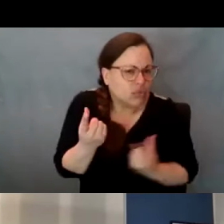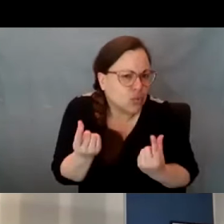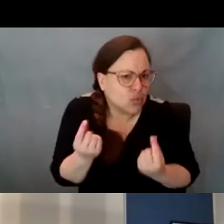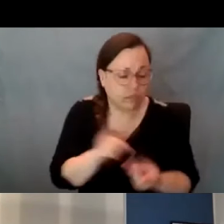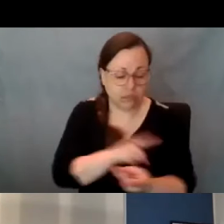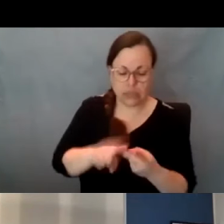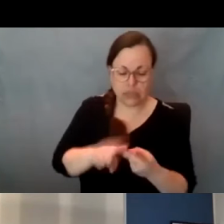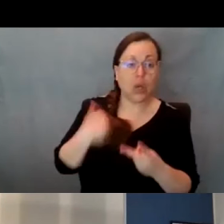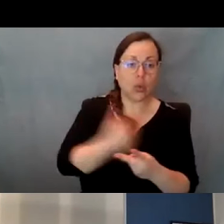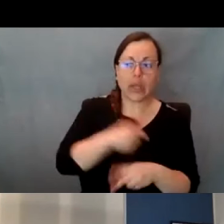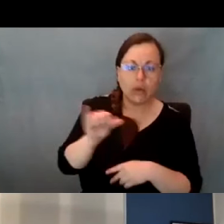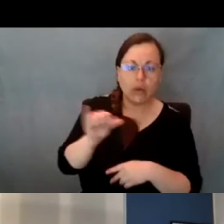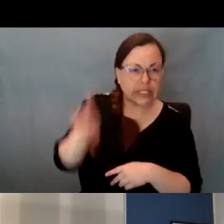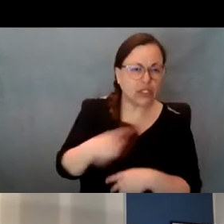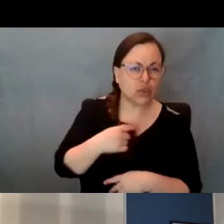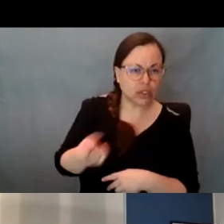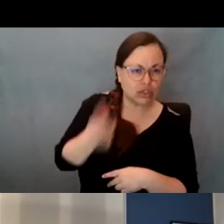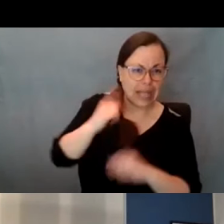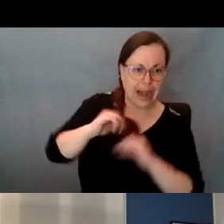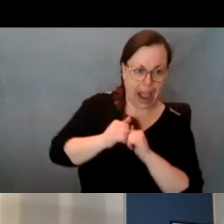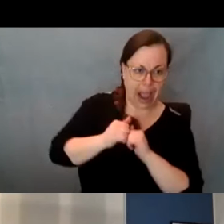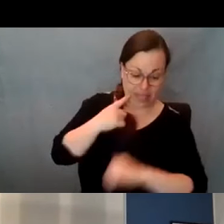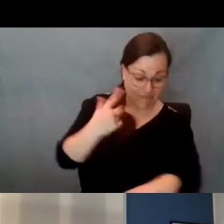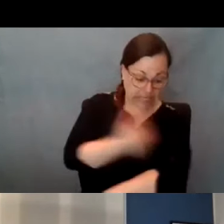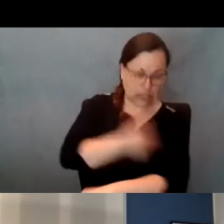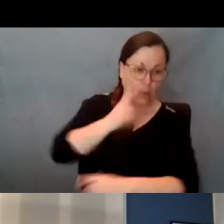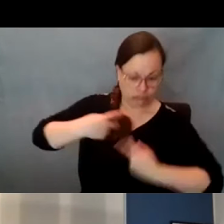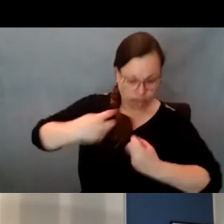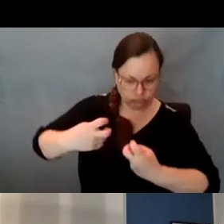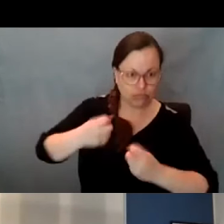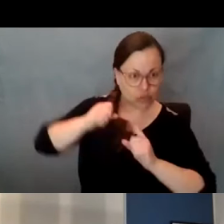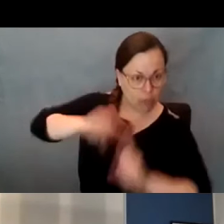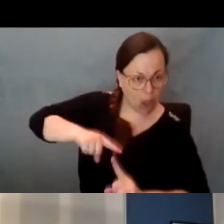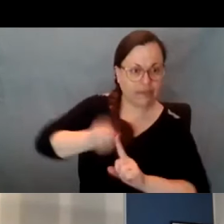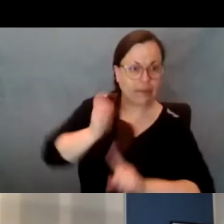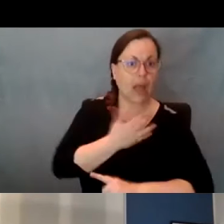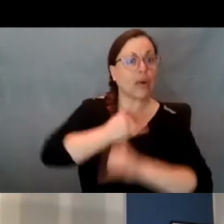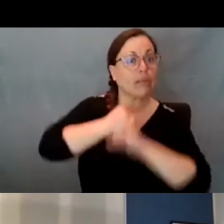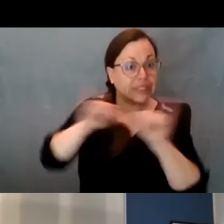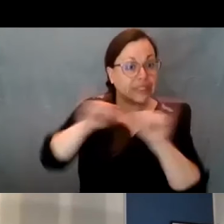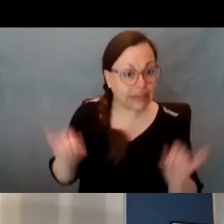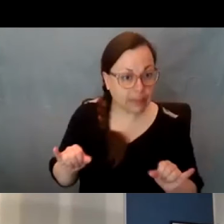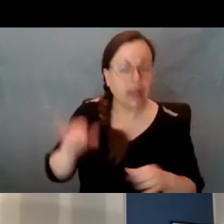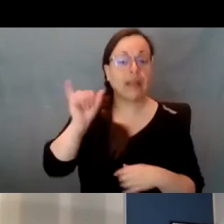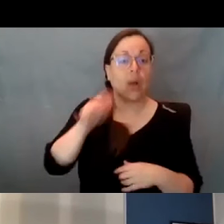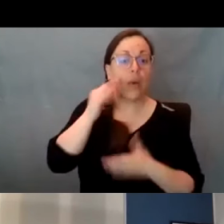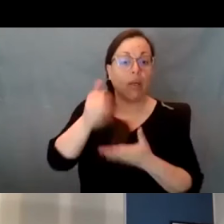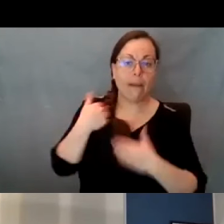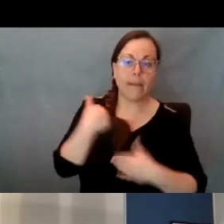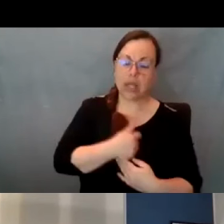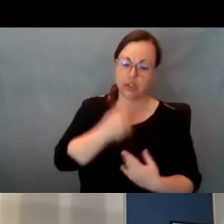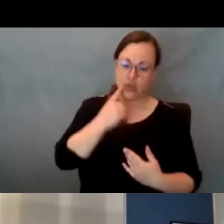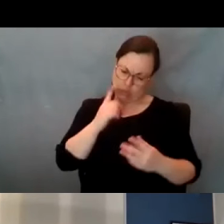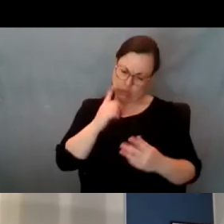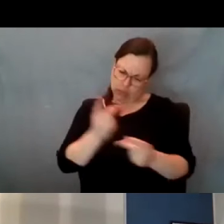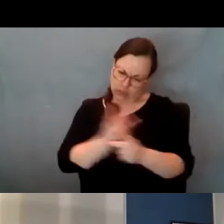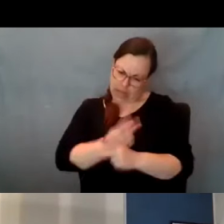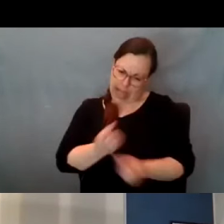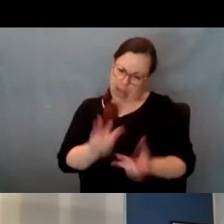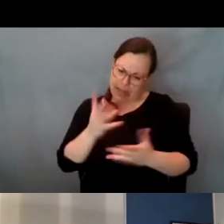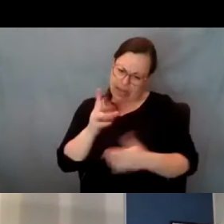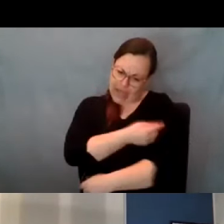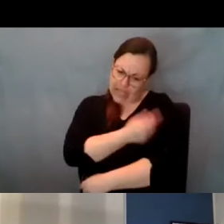how these vaccines induce an immune response, because that will help us to test other vaccines and also to develop correlates